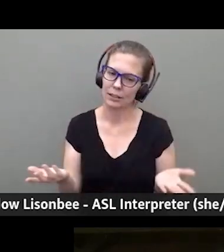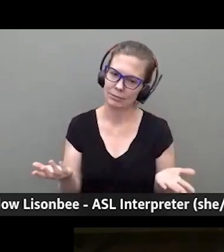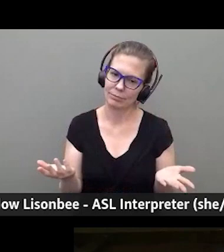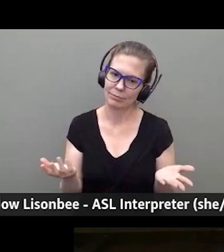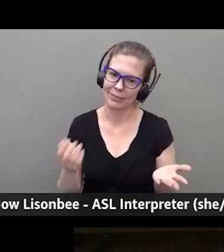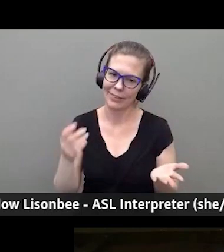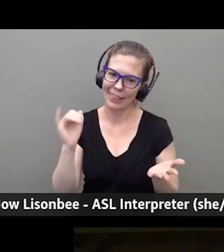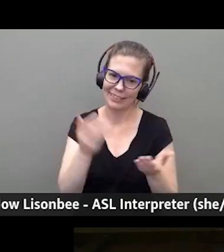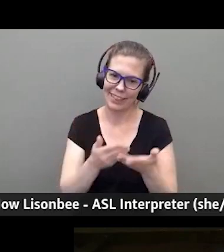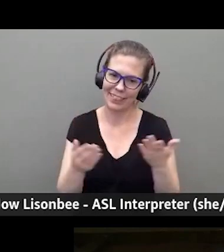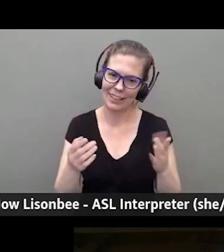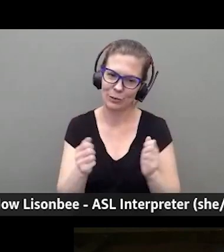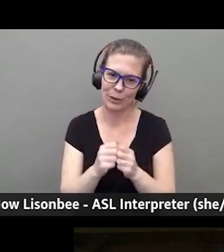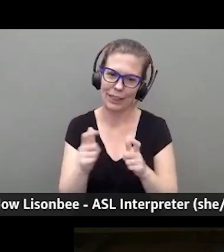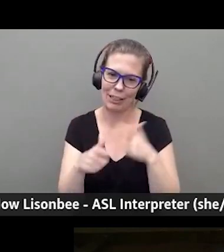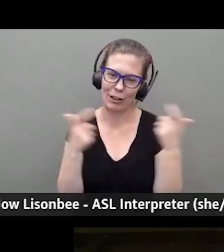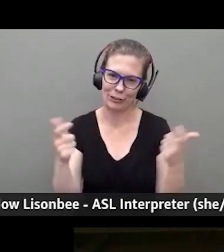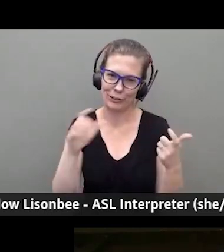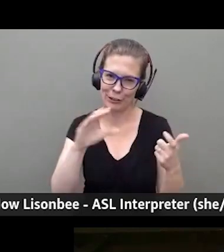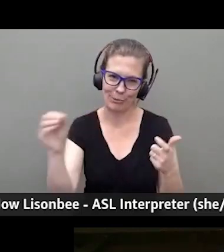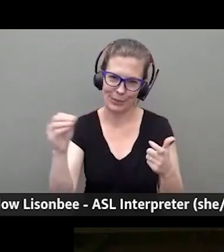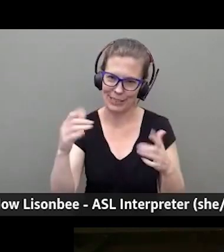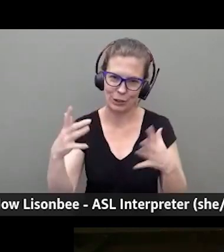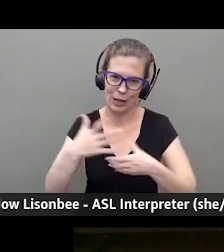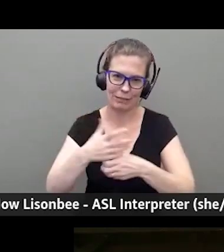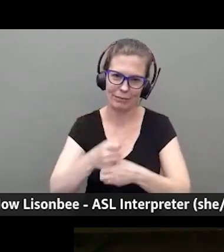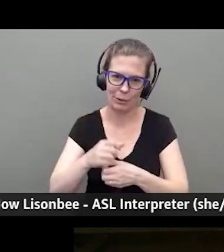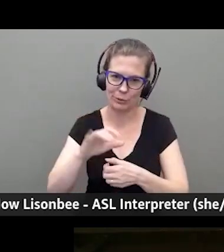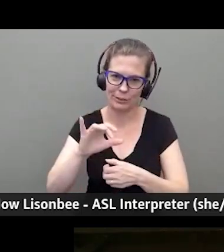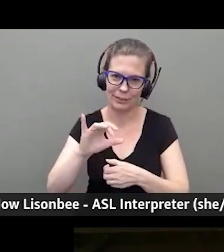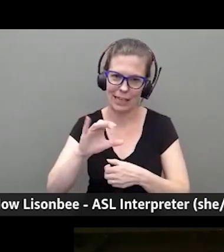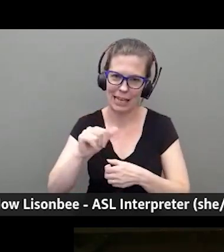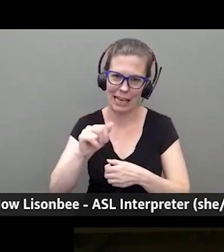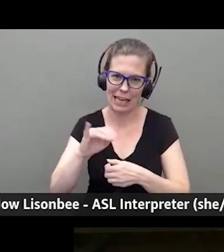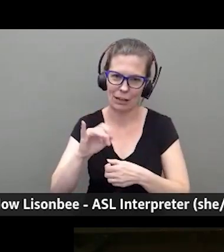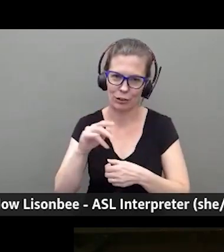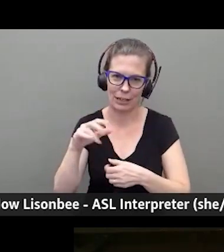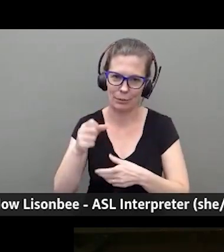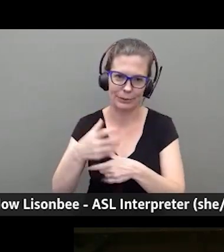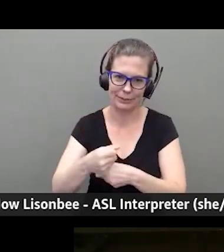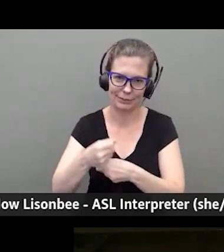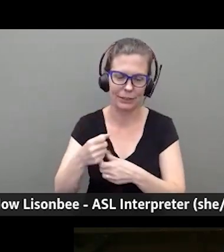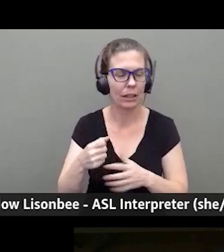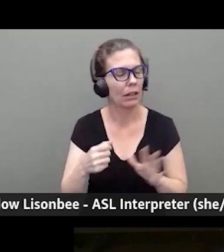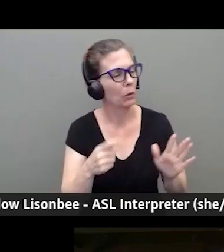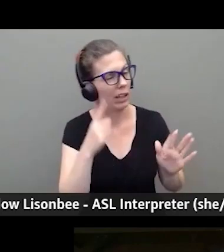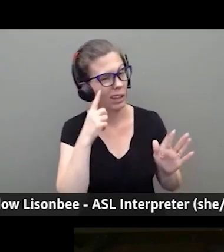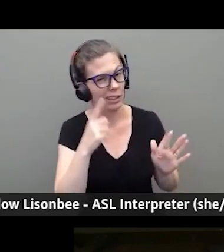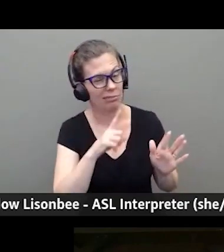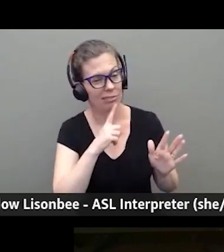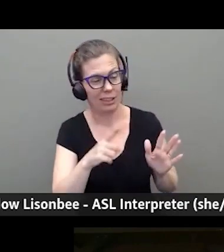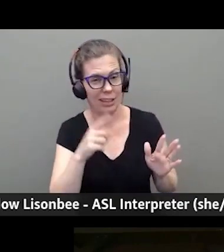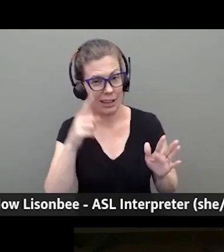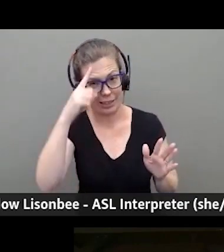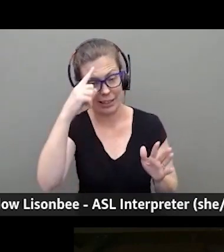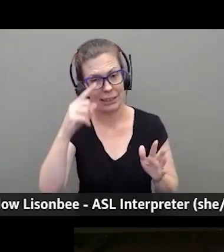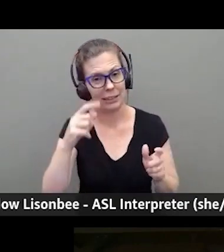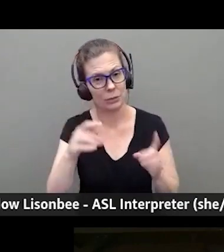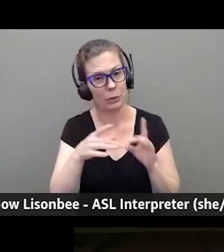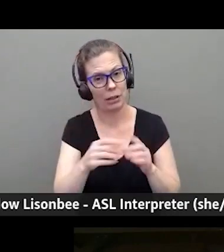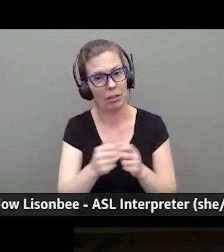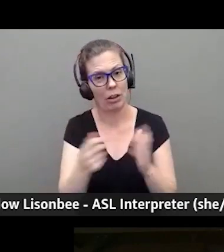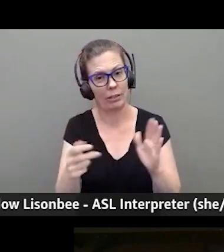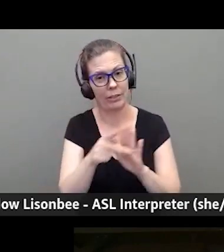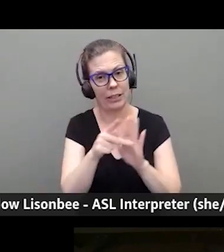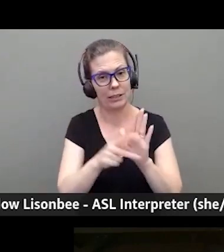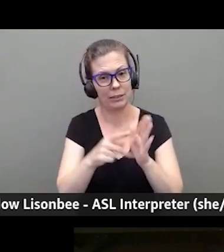isn't that the thing with every large company? Acronyms are just piles. Well, I go further. I think it's actually a thing with a lot of these